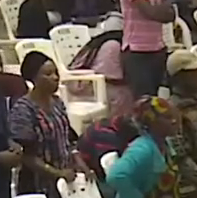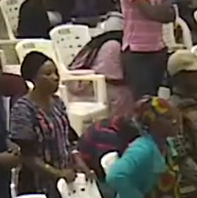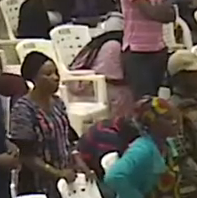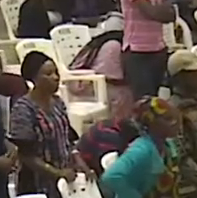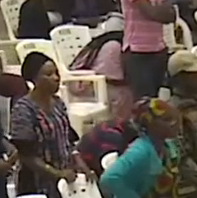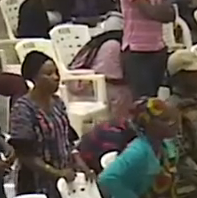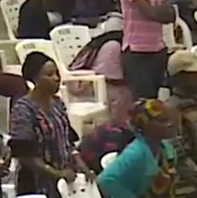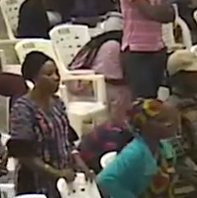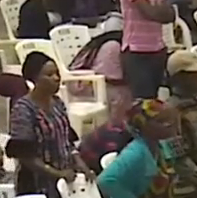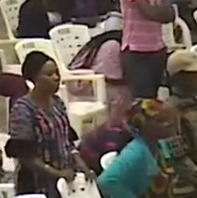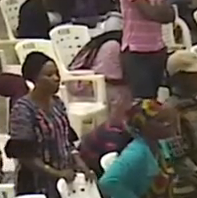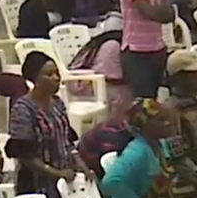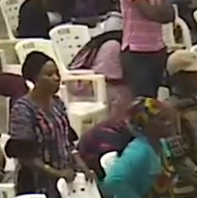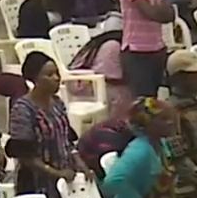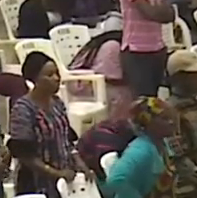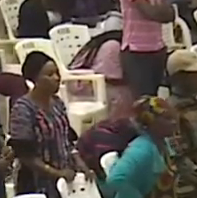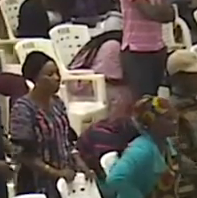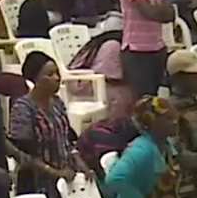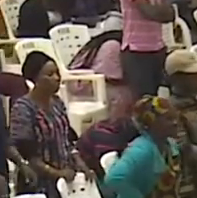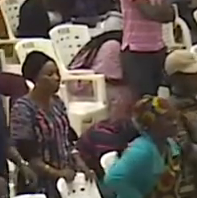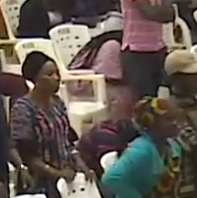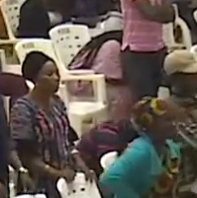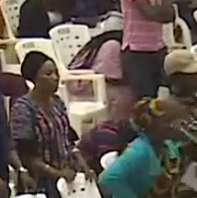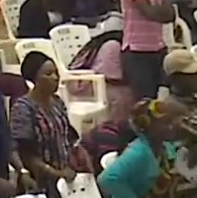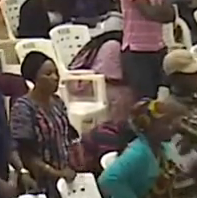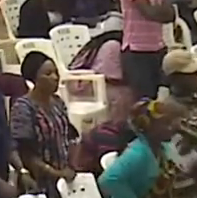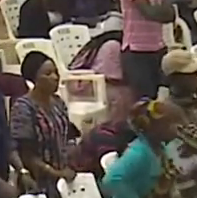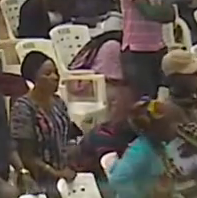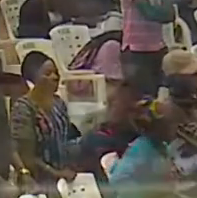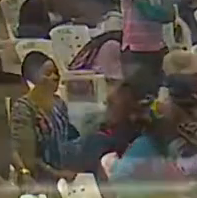Apase odun idasile yin akede odun idasile.